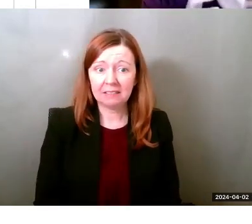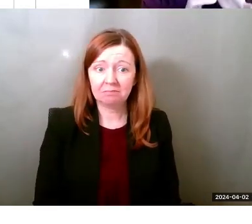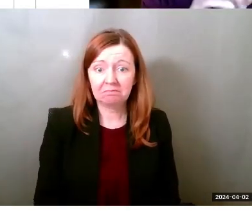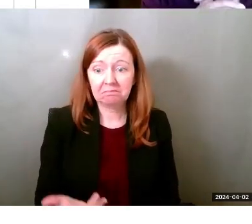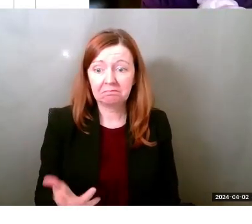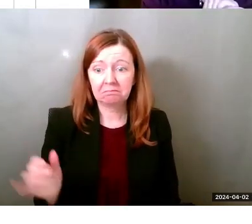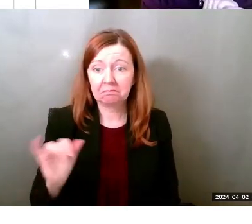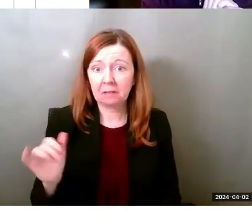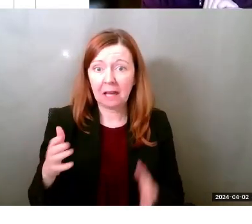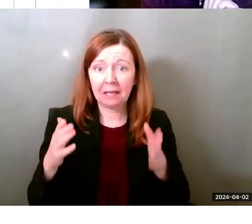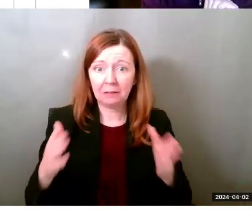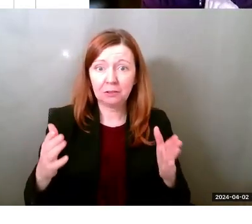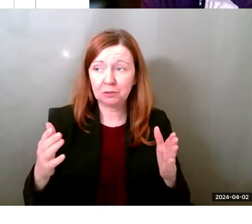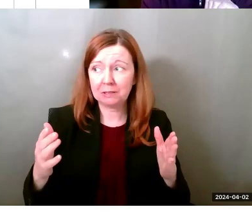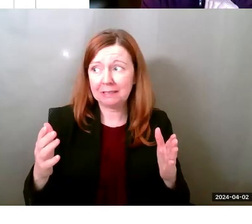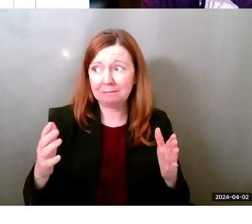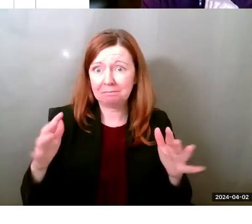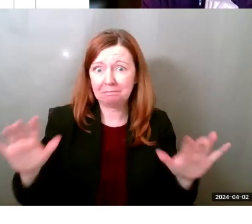like the streetscape